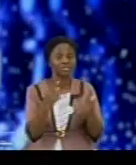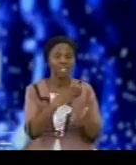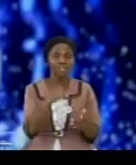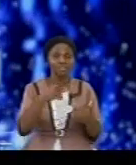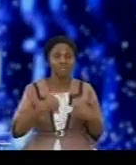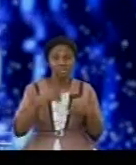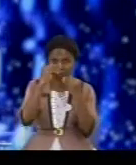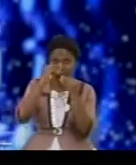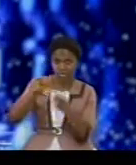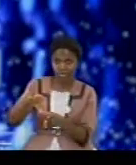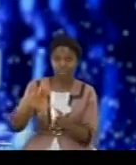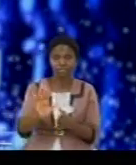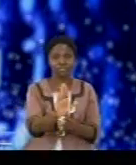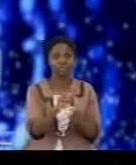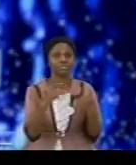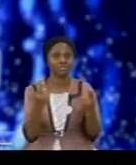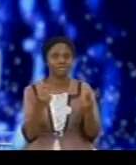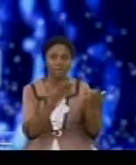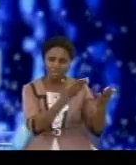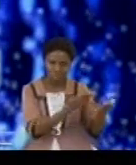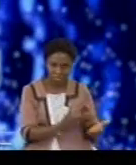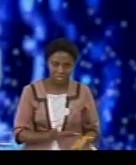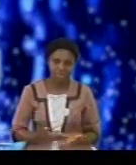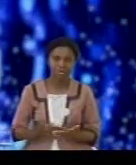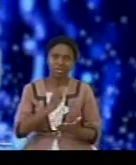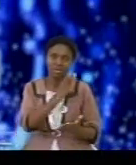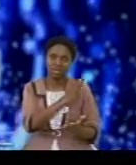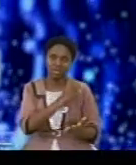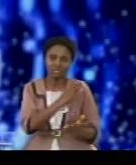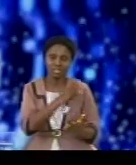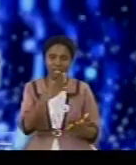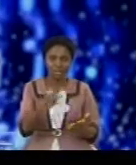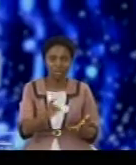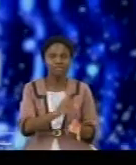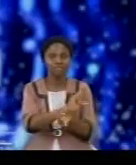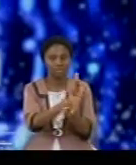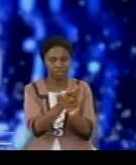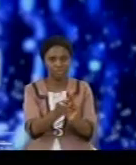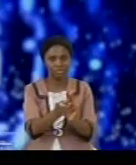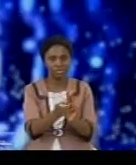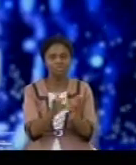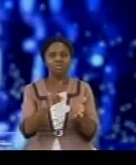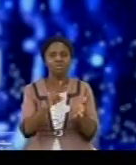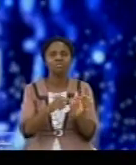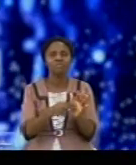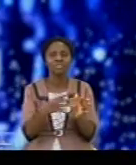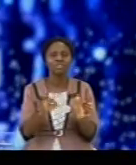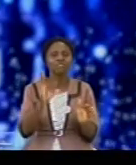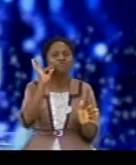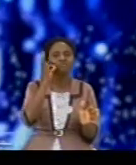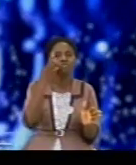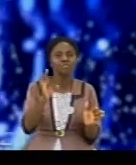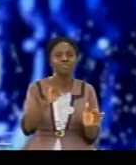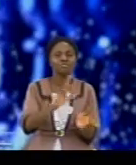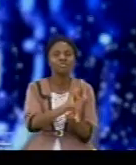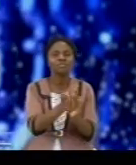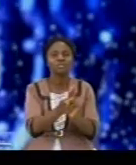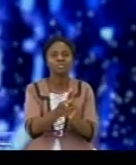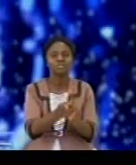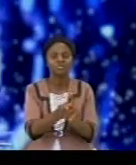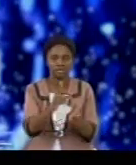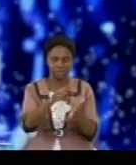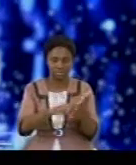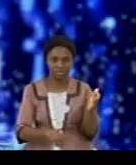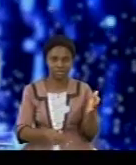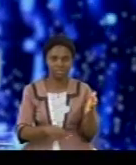forth fruit of repentance. And what do we mean by the fruit of repentance? In Galatians